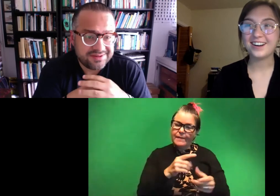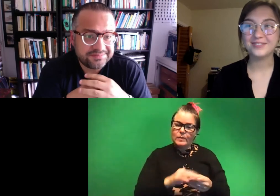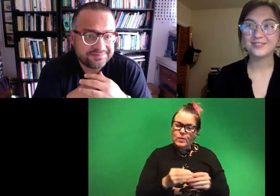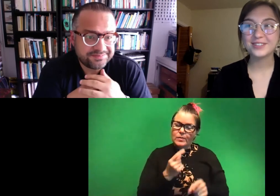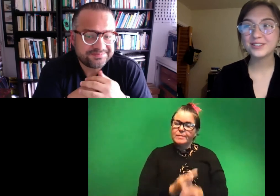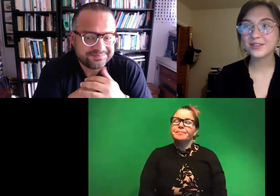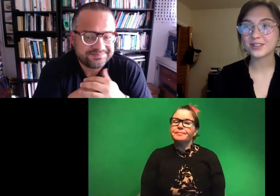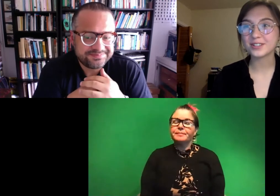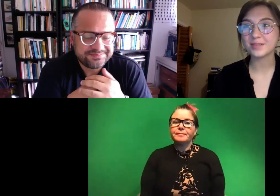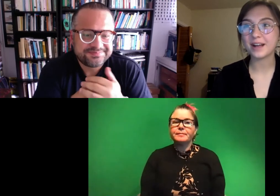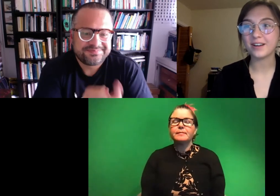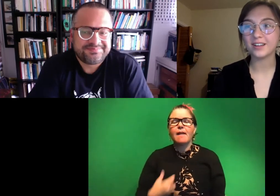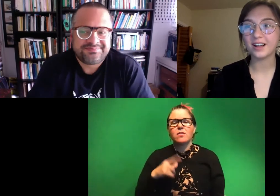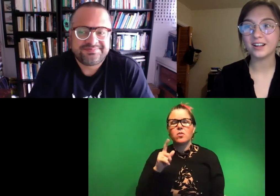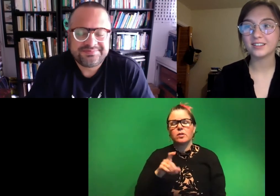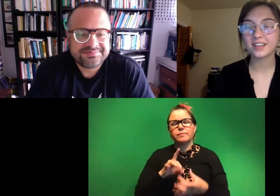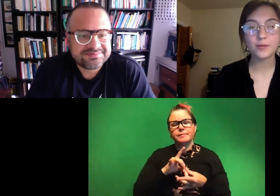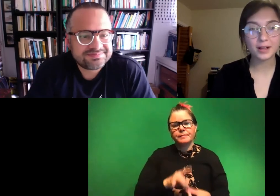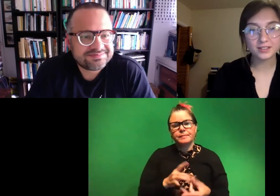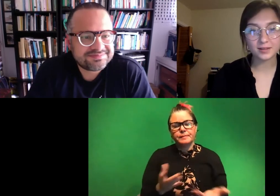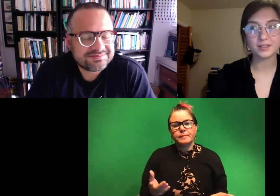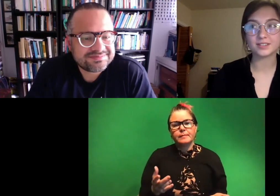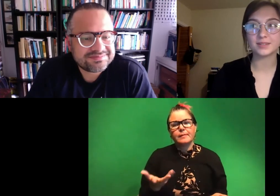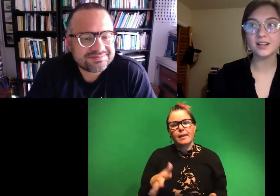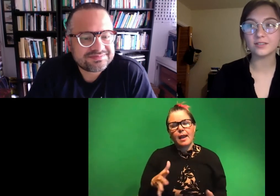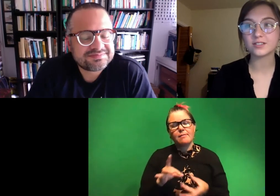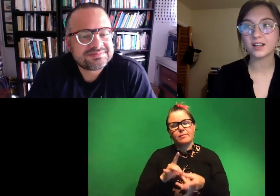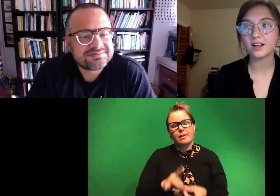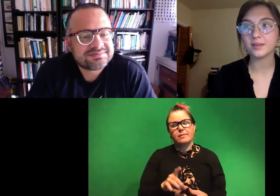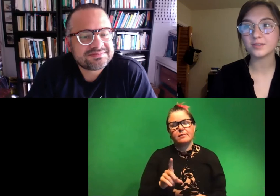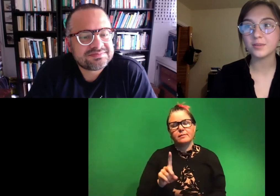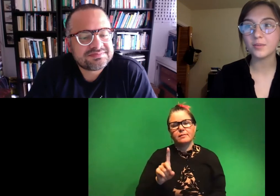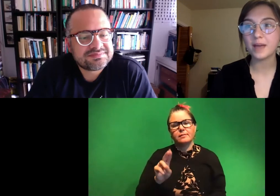Definitely. We do have a question about kind of about the dung beetles themselves.